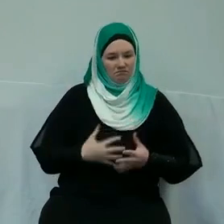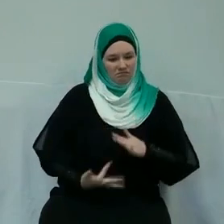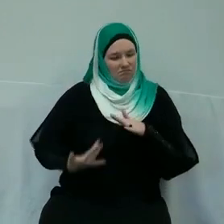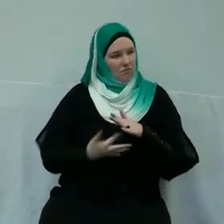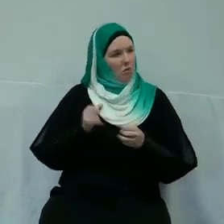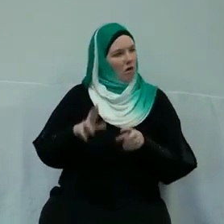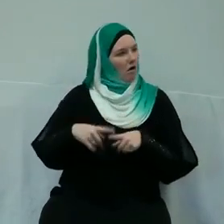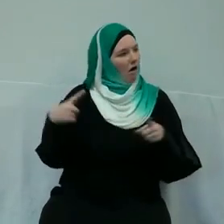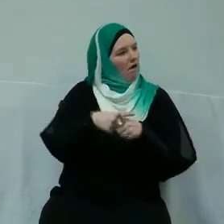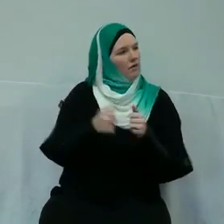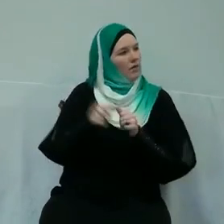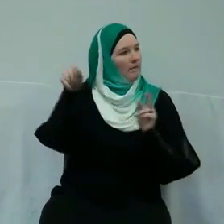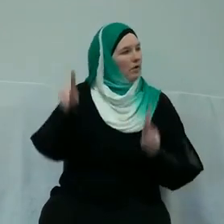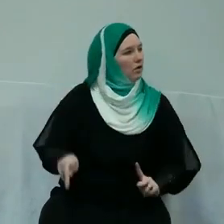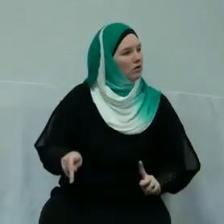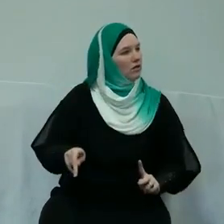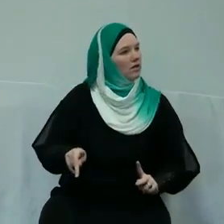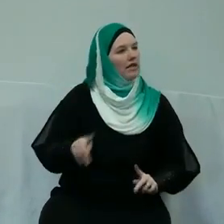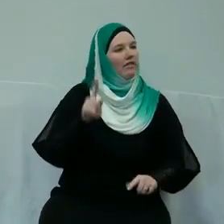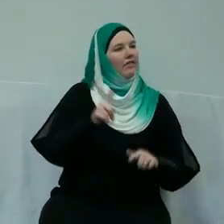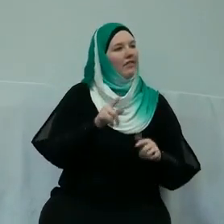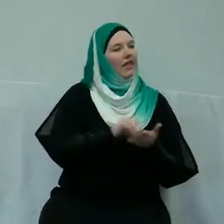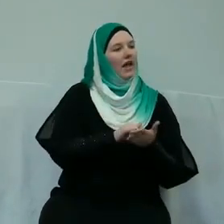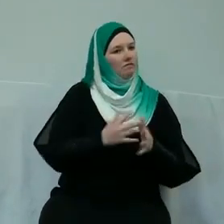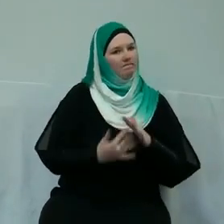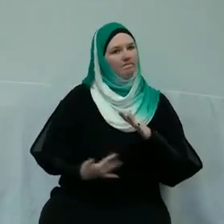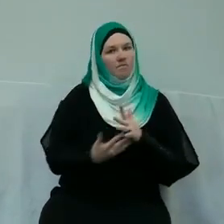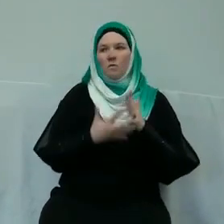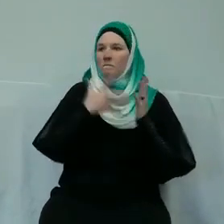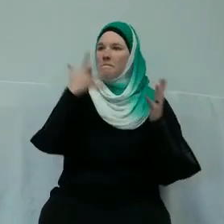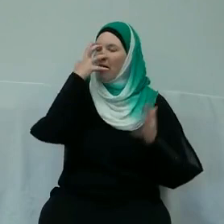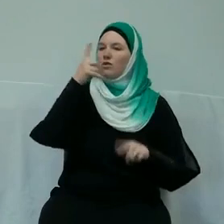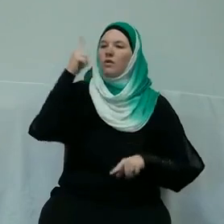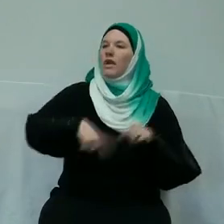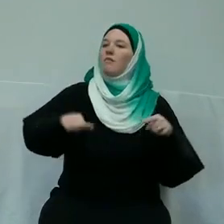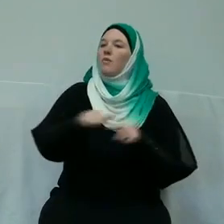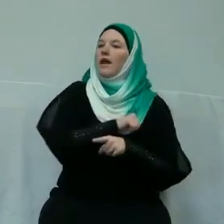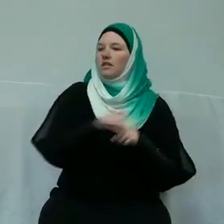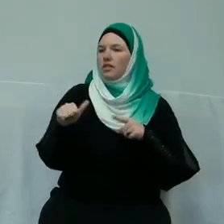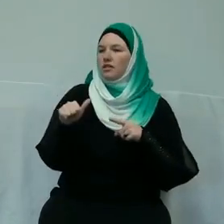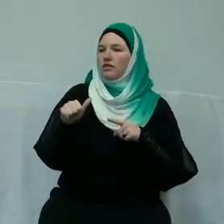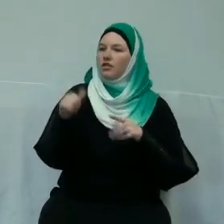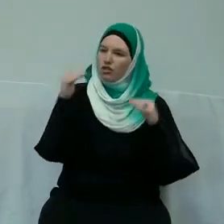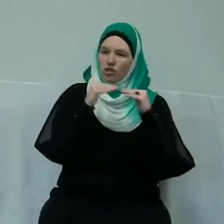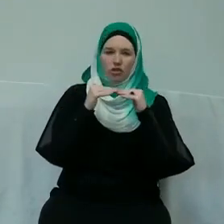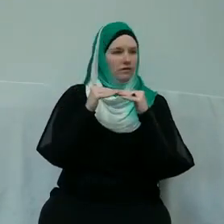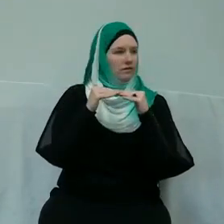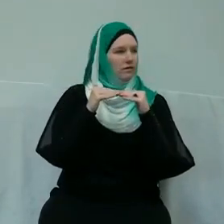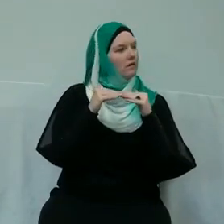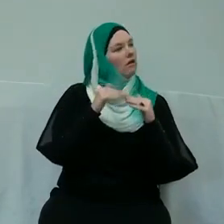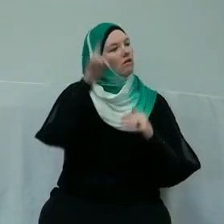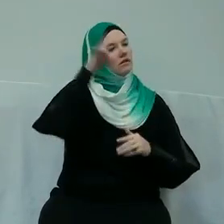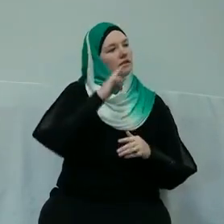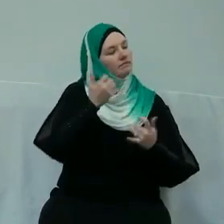somebody that you do not practice justice and you tilt away from justice. Allah says be